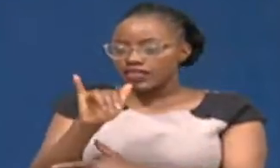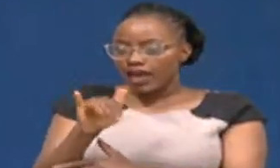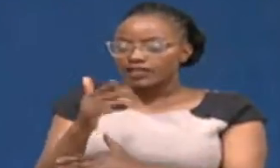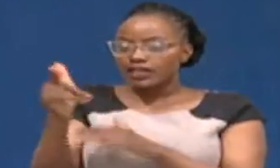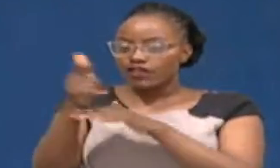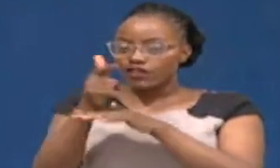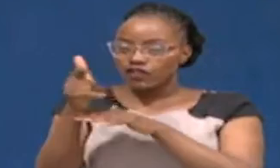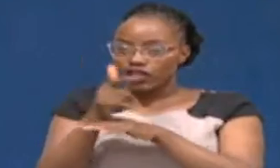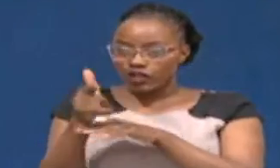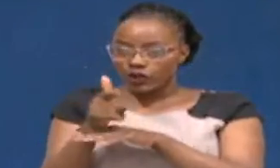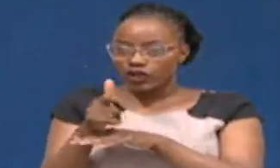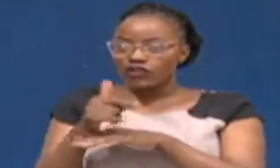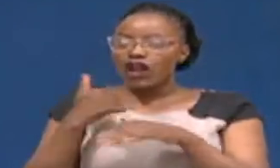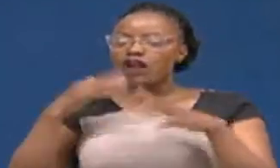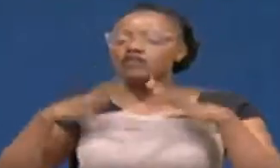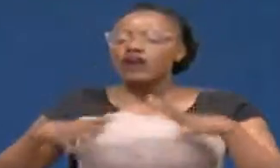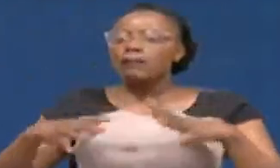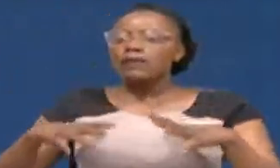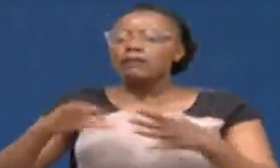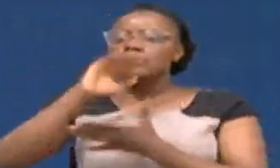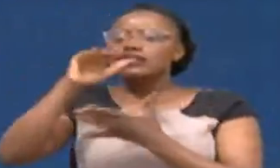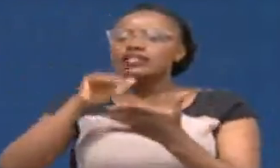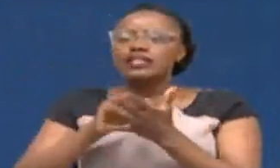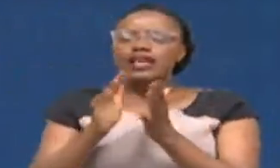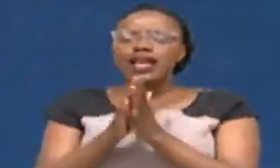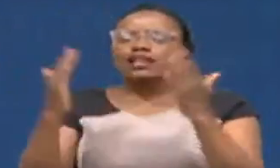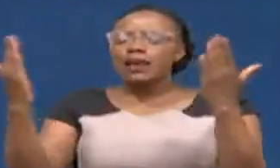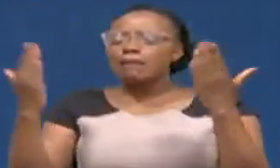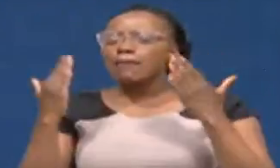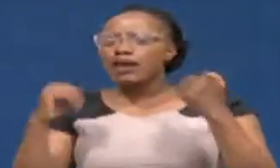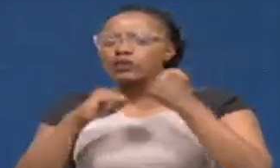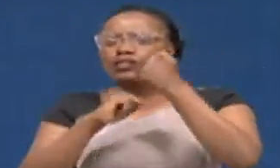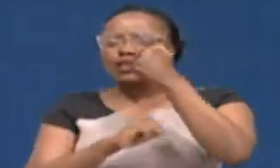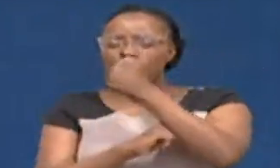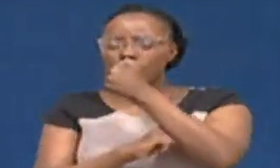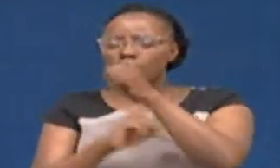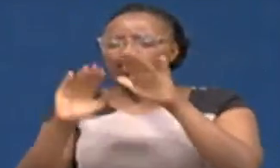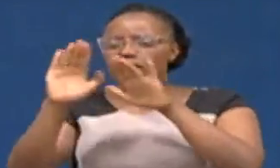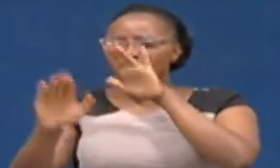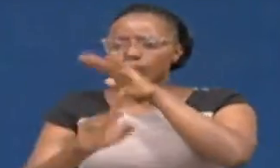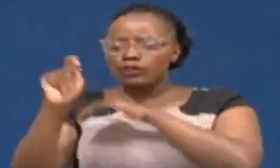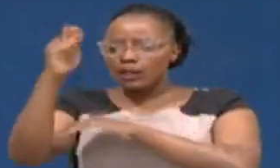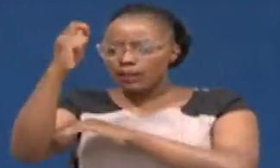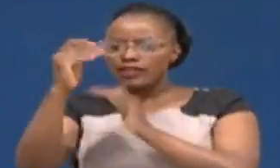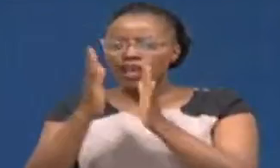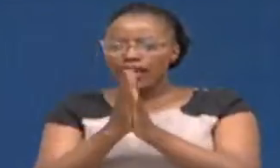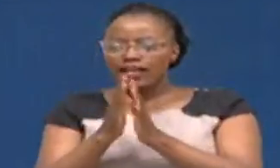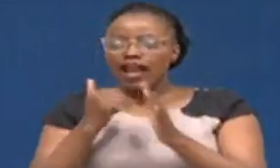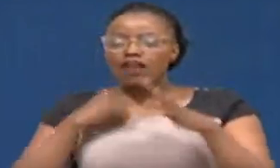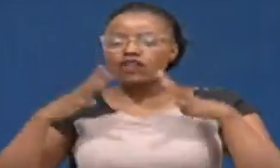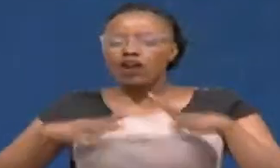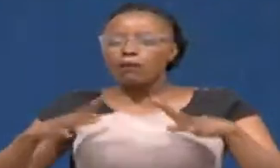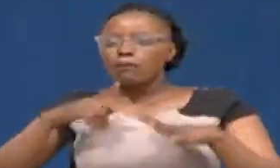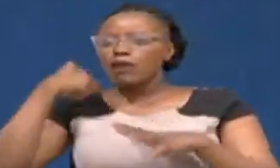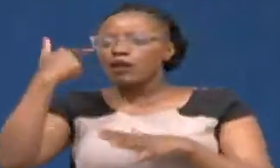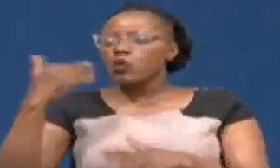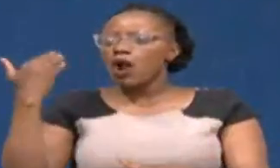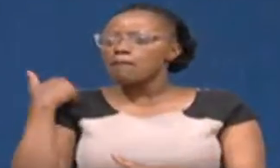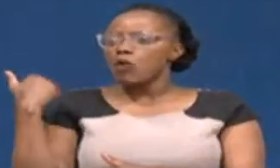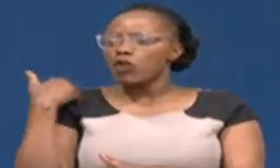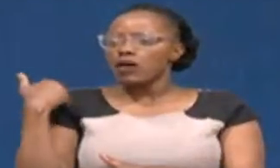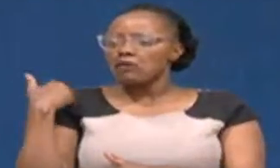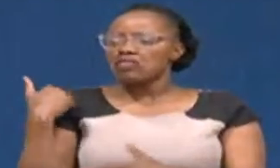clip, that there are people in the central and in Meru supporting the DP, and there are people wenye